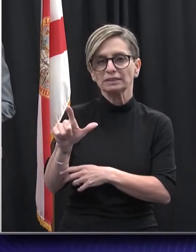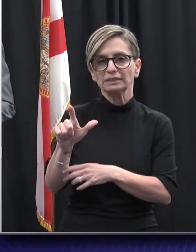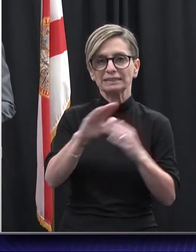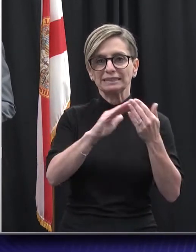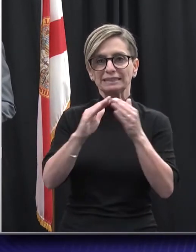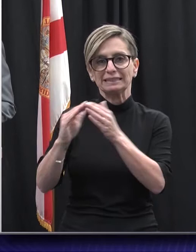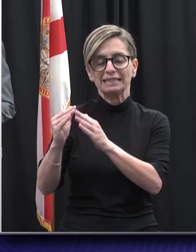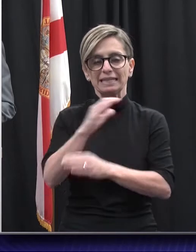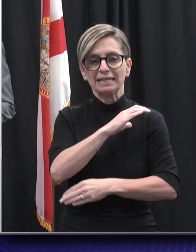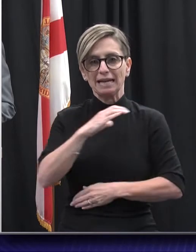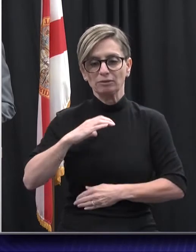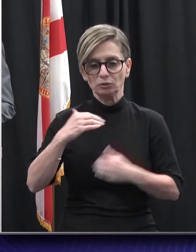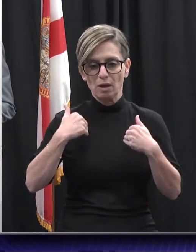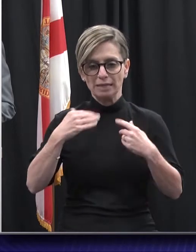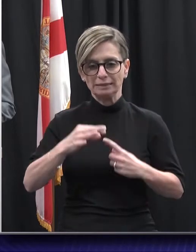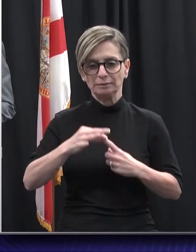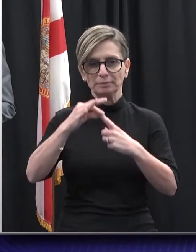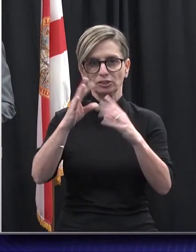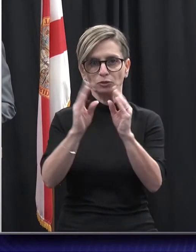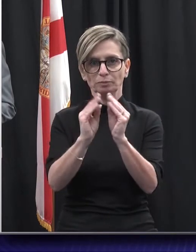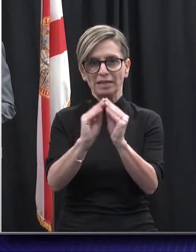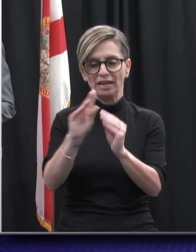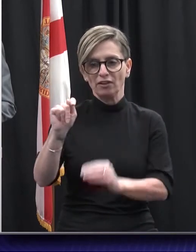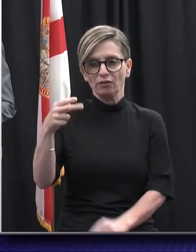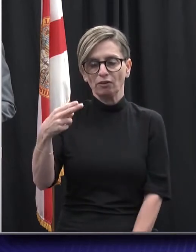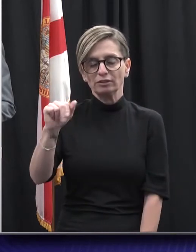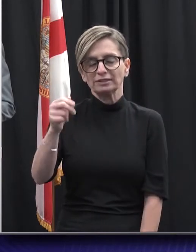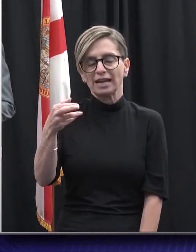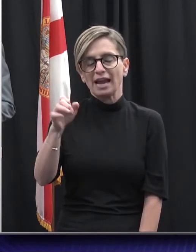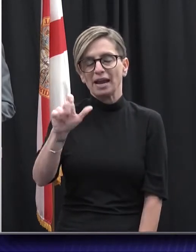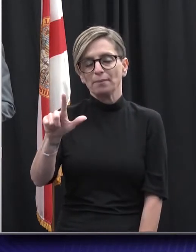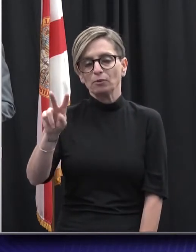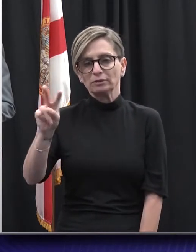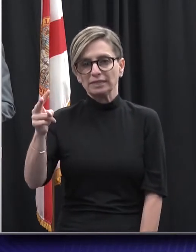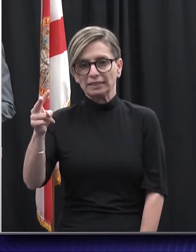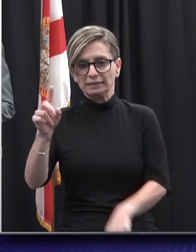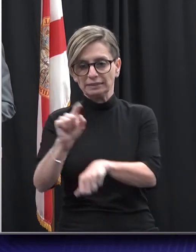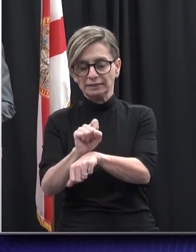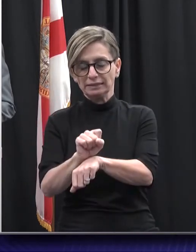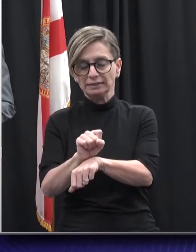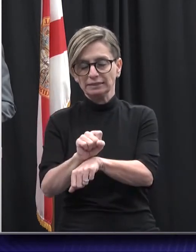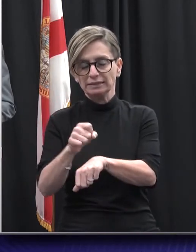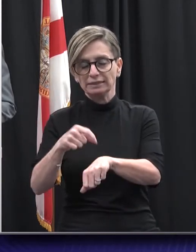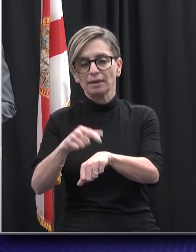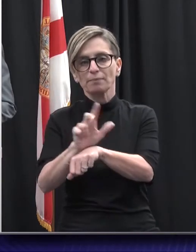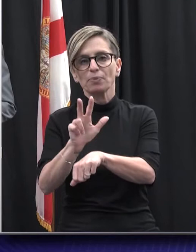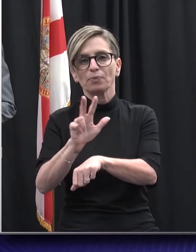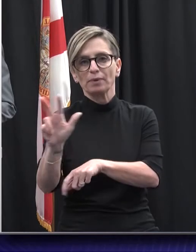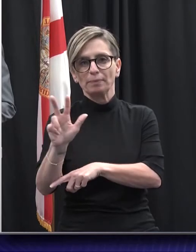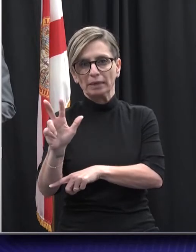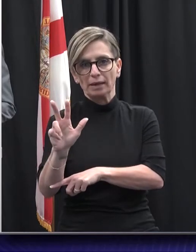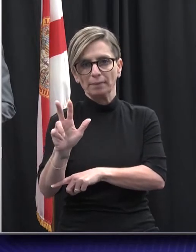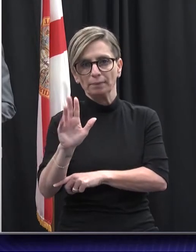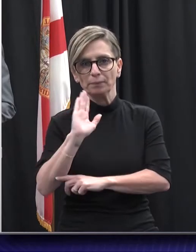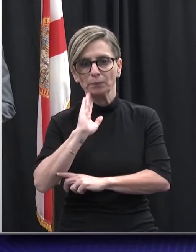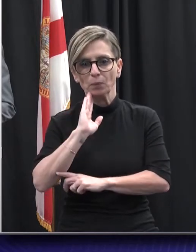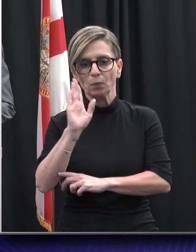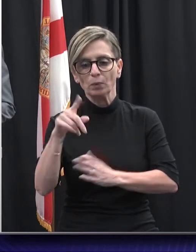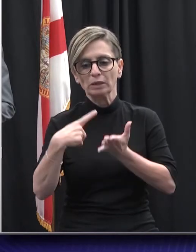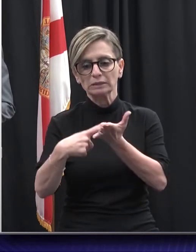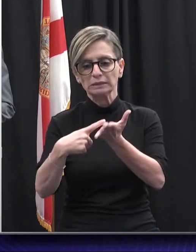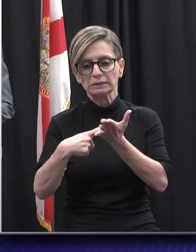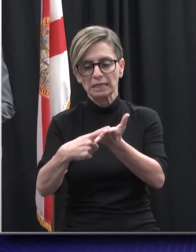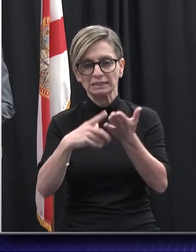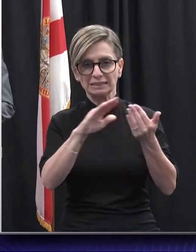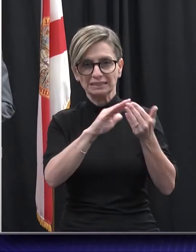a special meeting on Thursday, April 2nd at 3 p.m. to discuss the city's response to